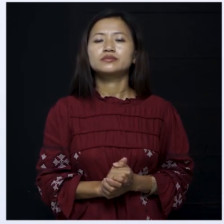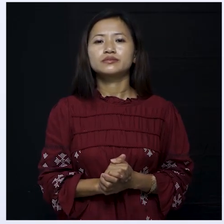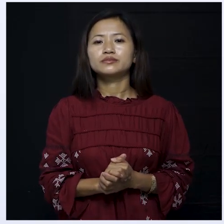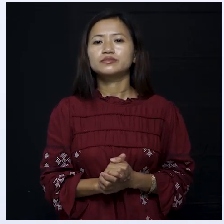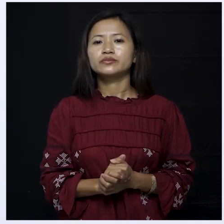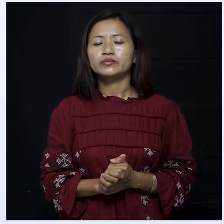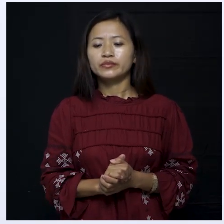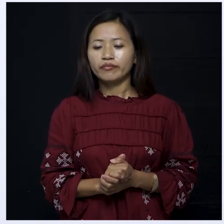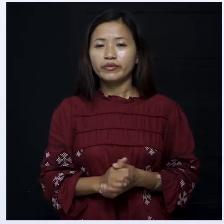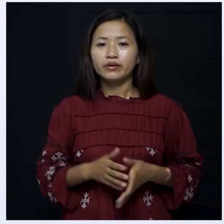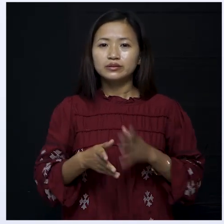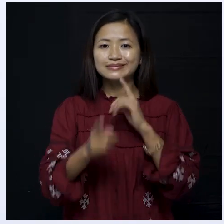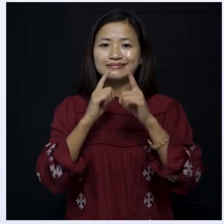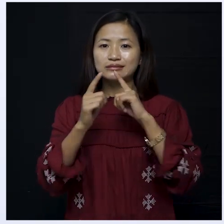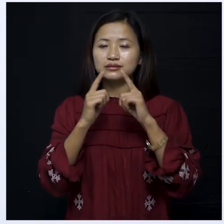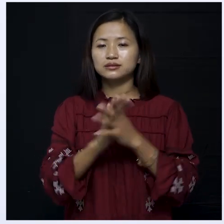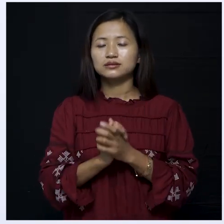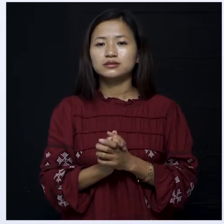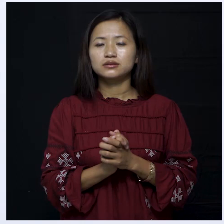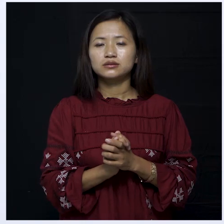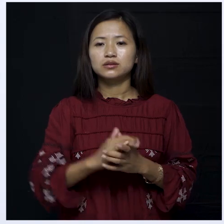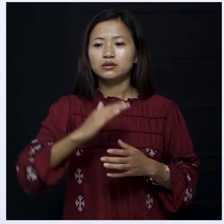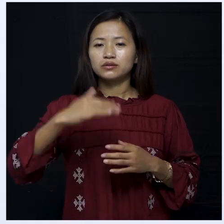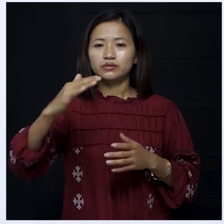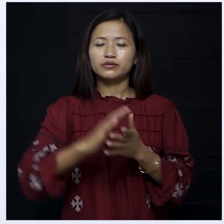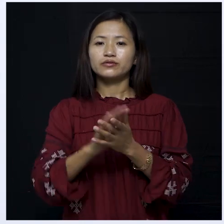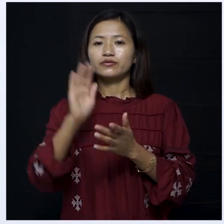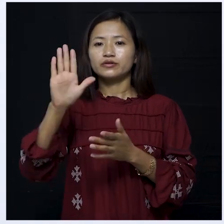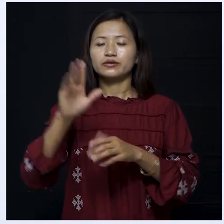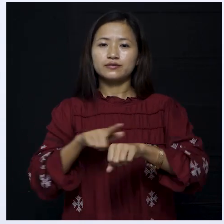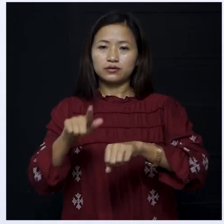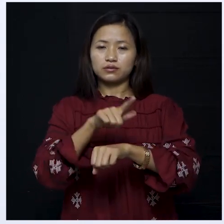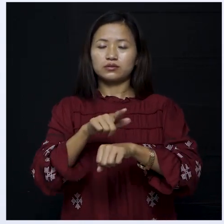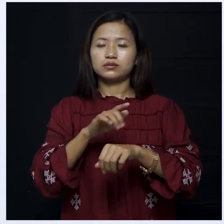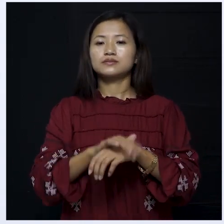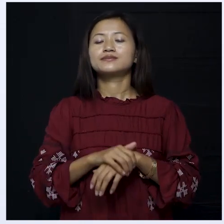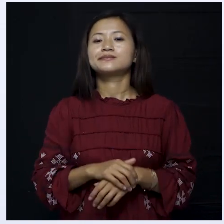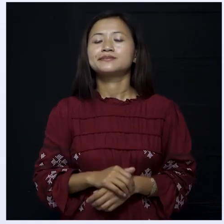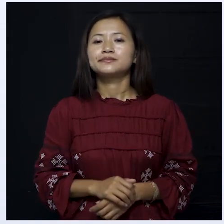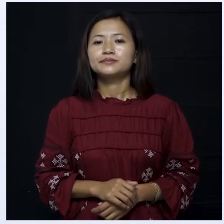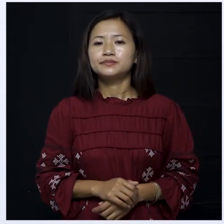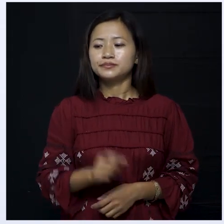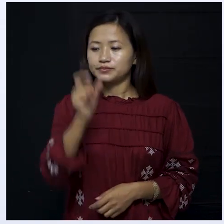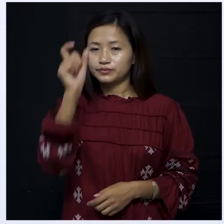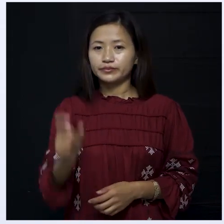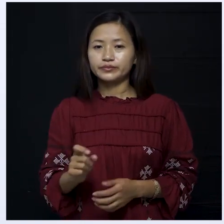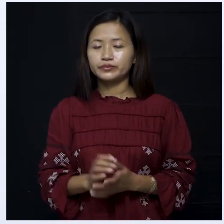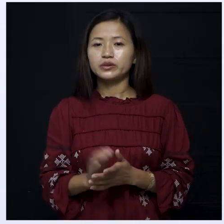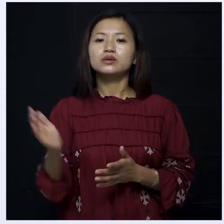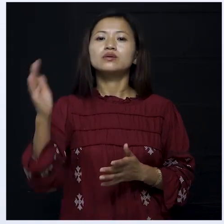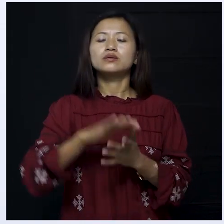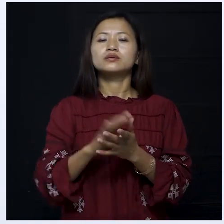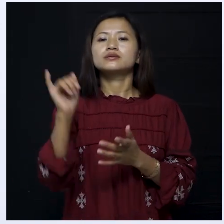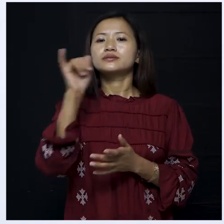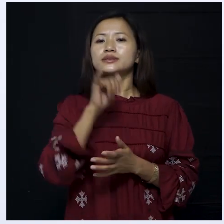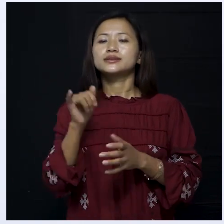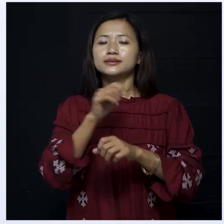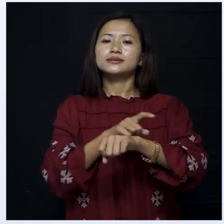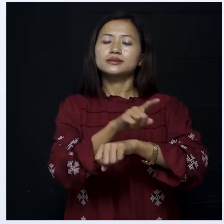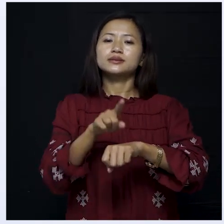And let's say the discussion is going on at 5 o'clock here, and the person said, I would call you at 6